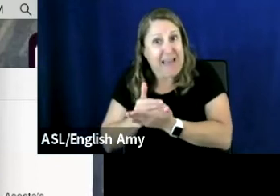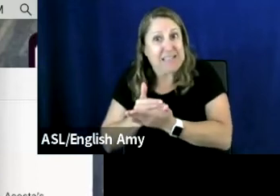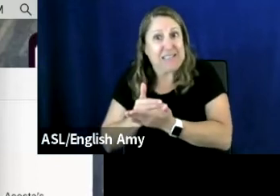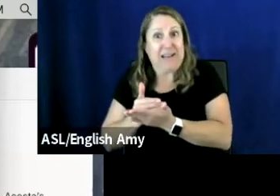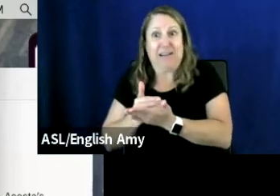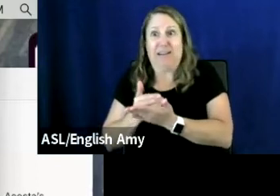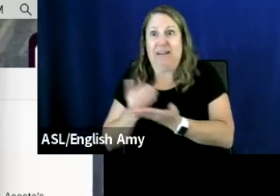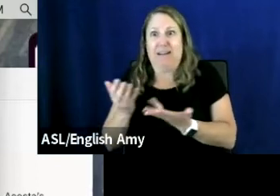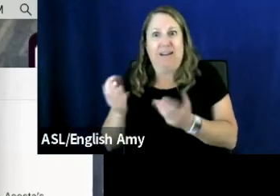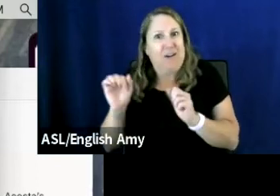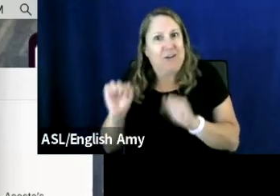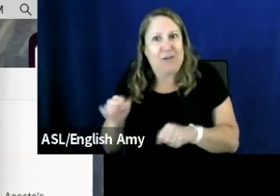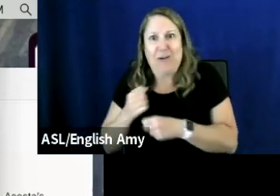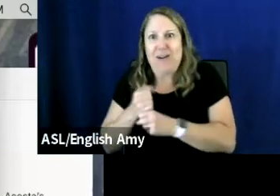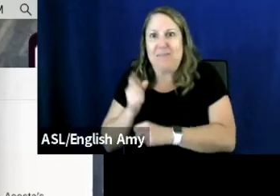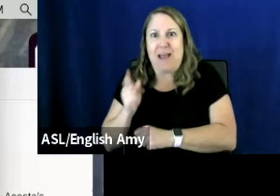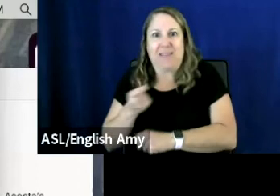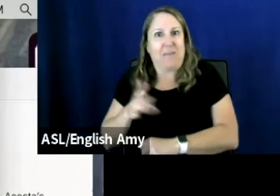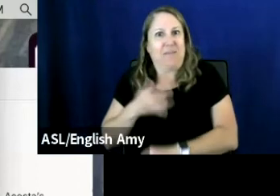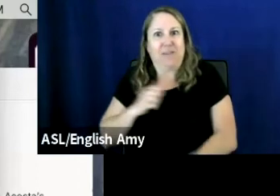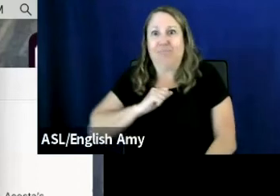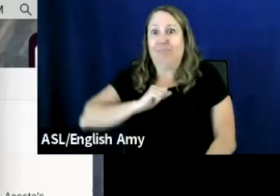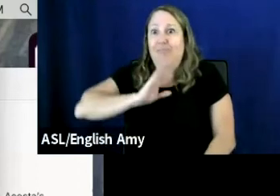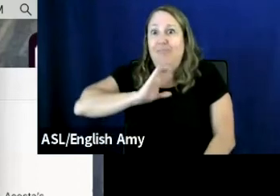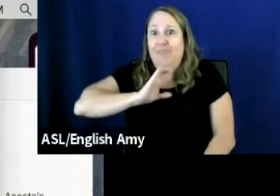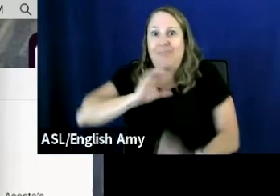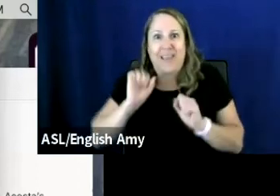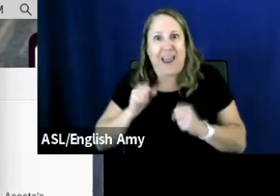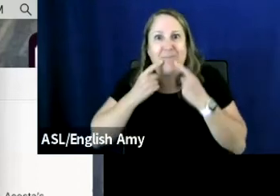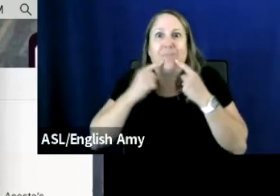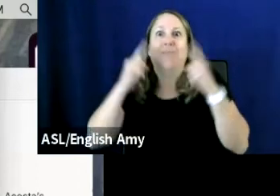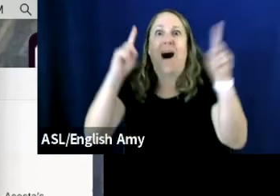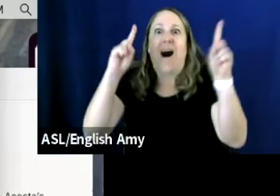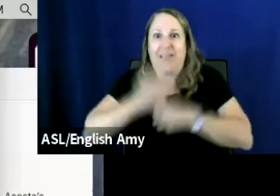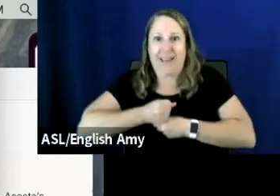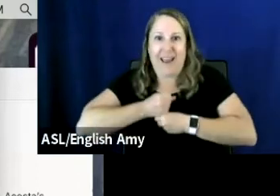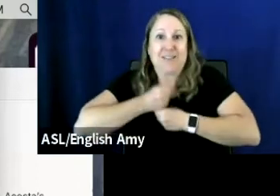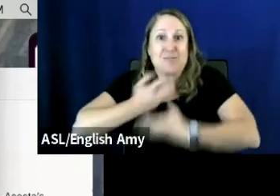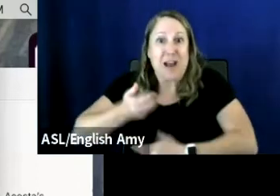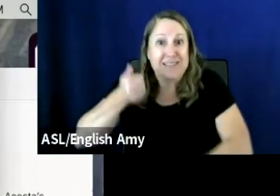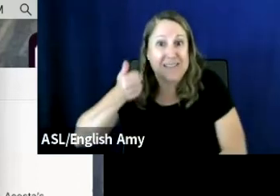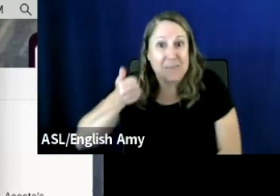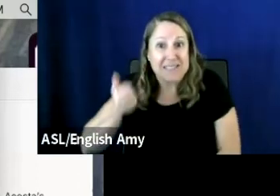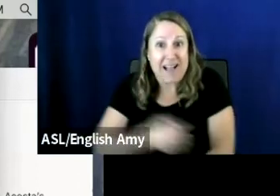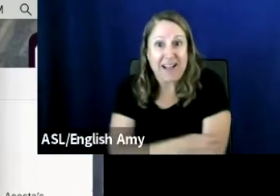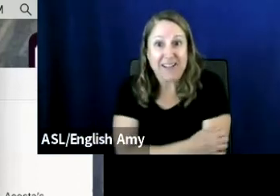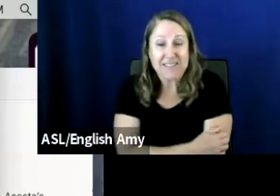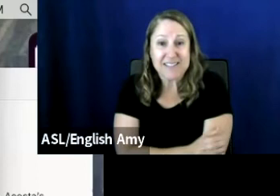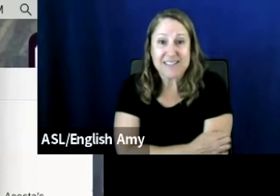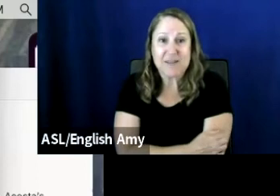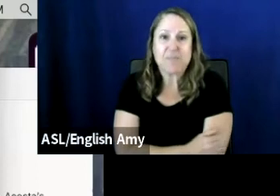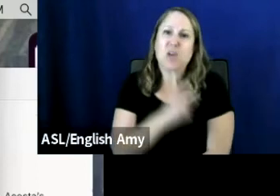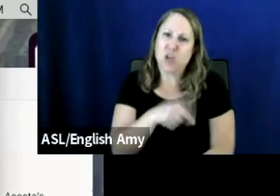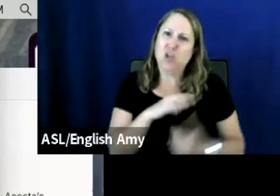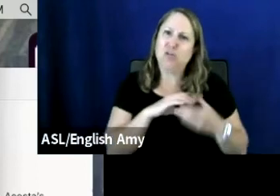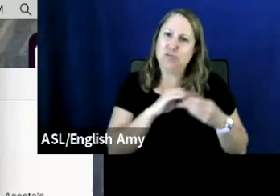like they're super proud, super happy that to be able to finally express themselves and like be able to like relate. And then like you did talk about identity, and it